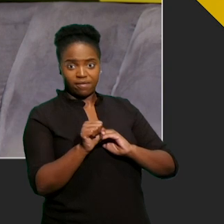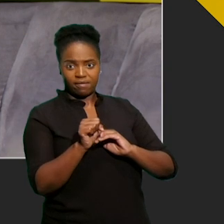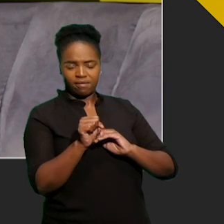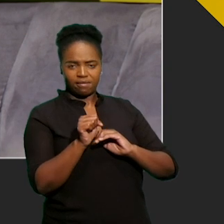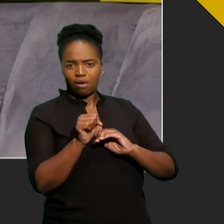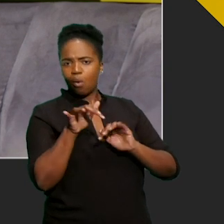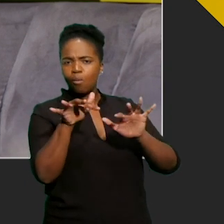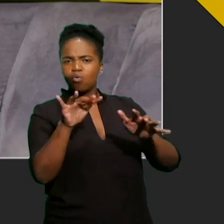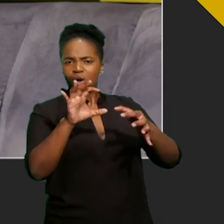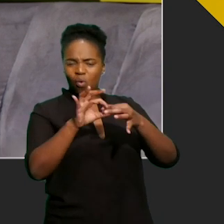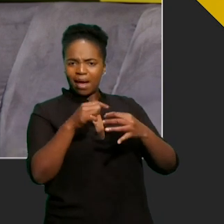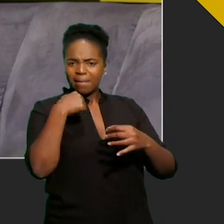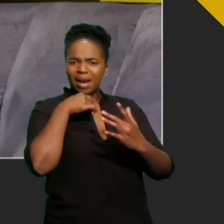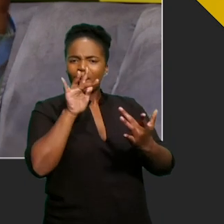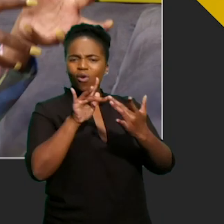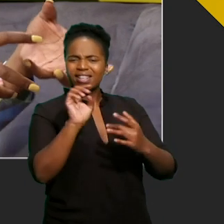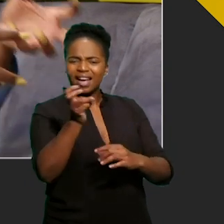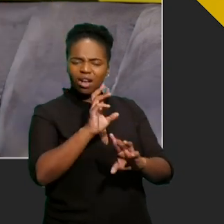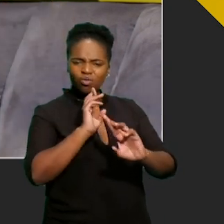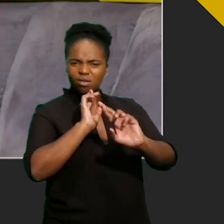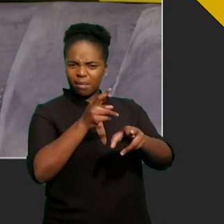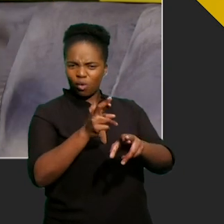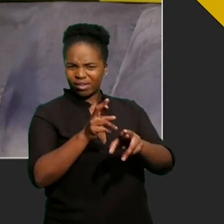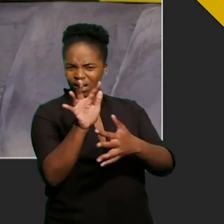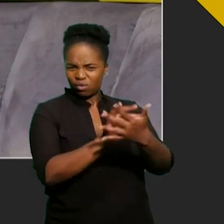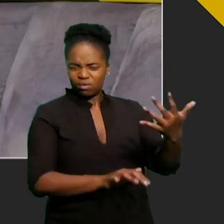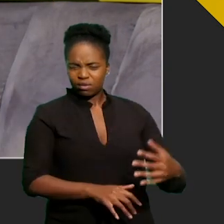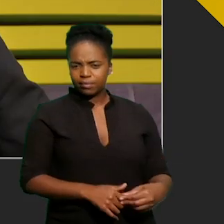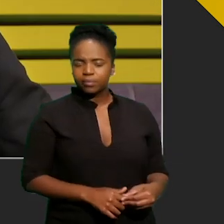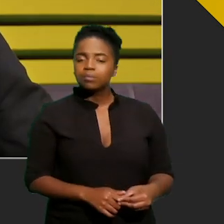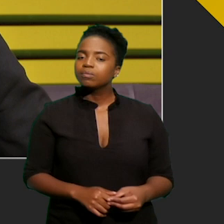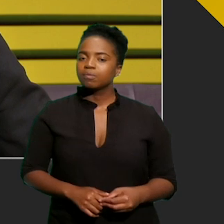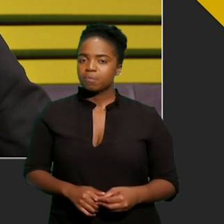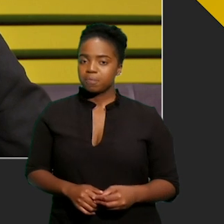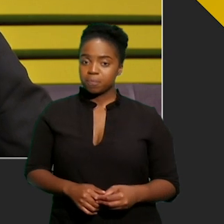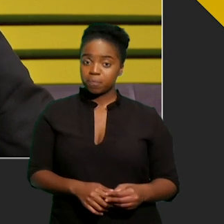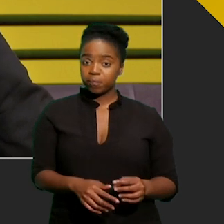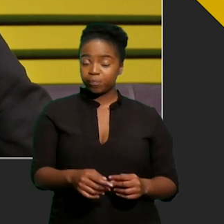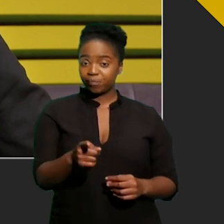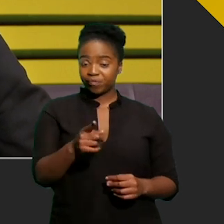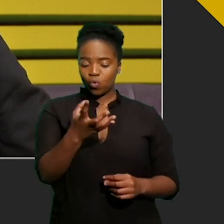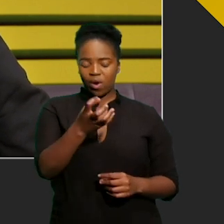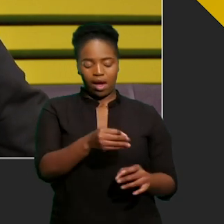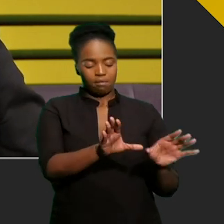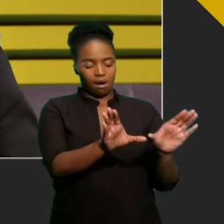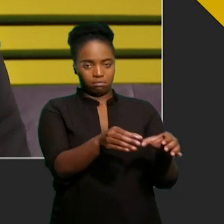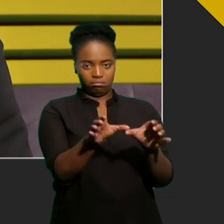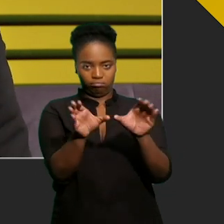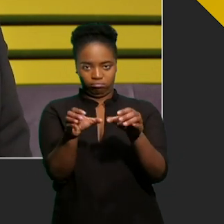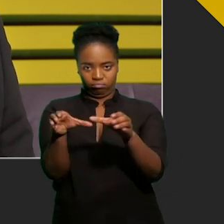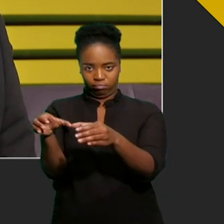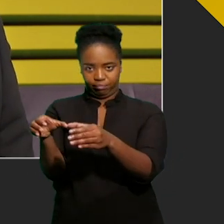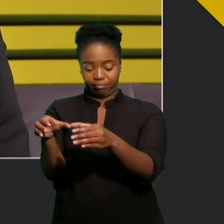person, how do I hold them accountable to assist me? Okay. Those bodies, kids are also holding the